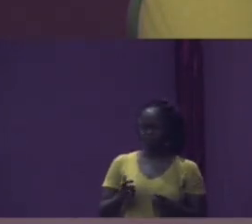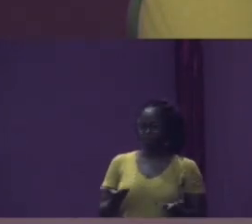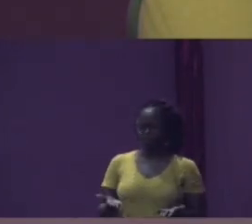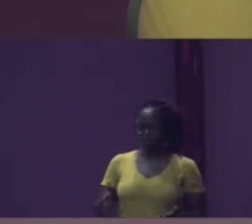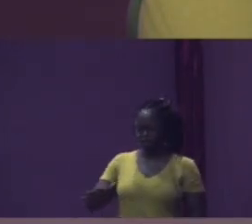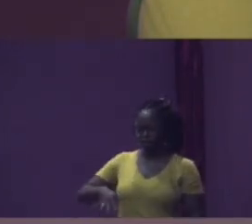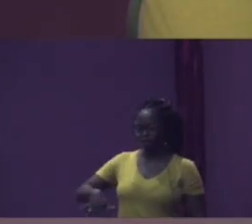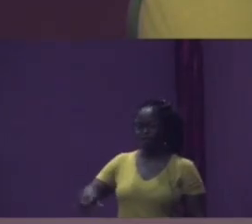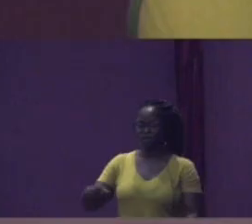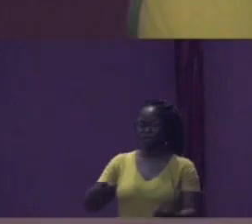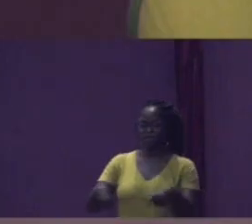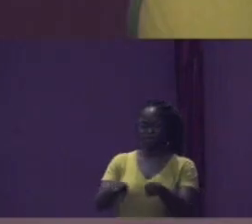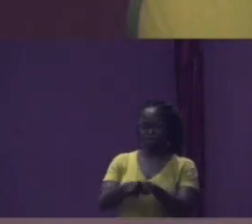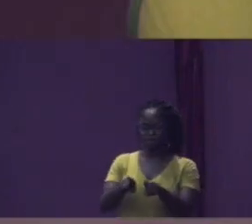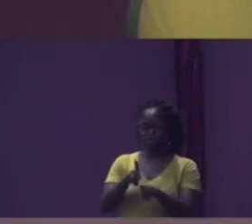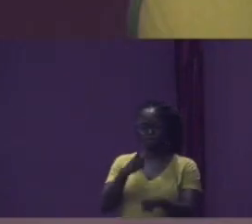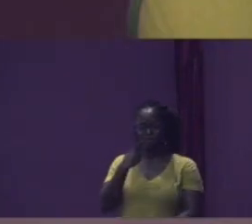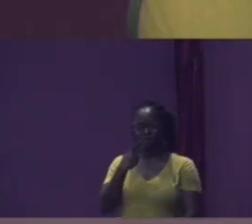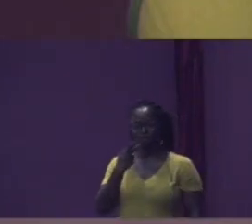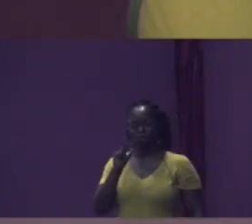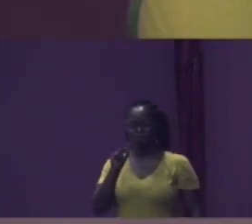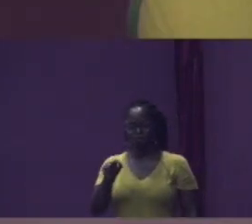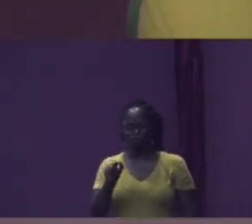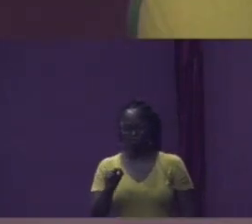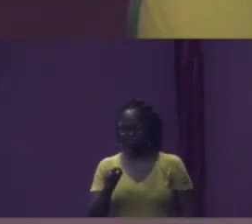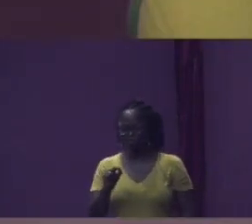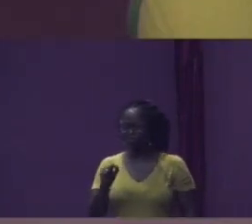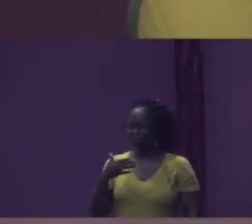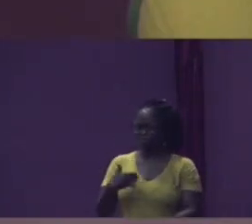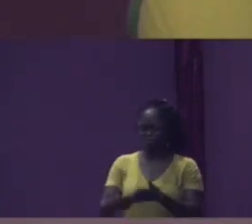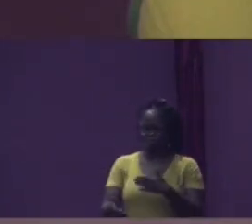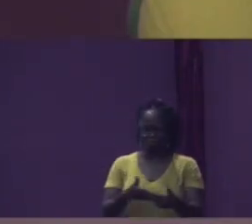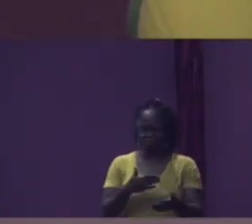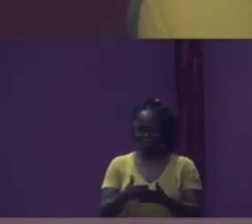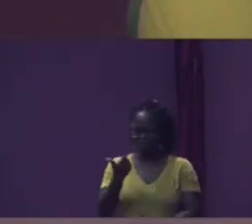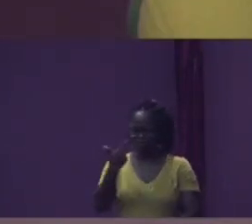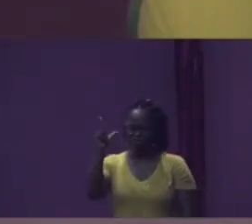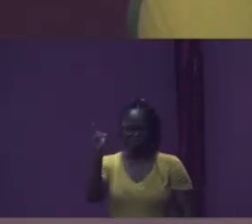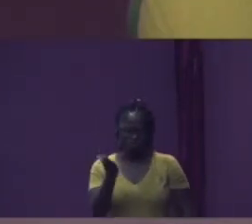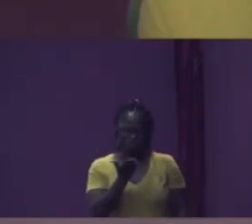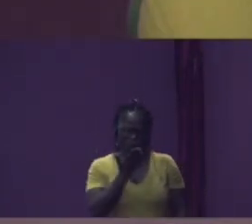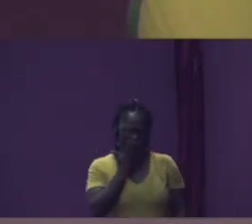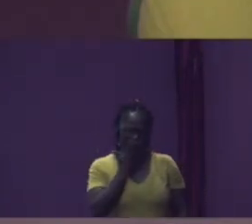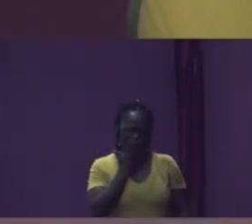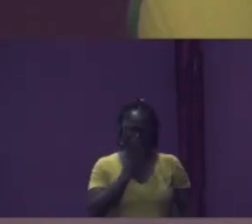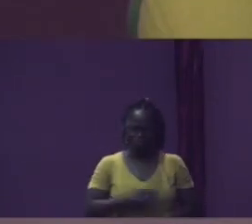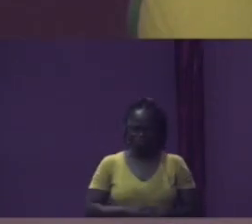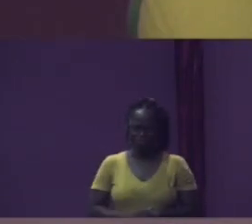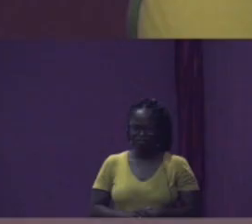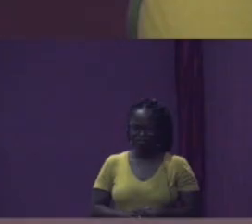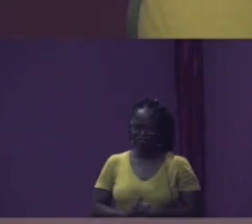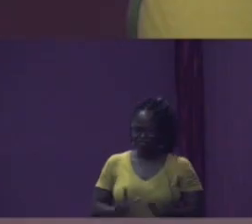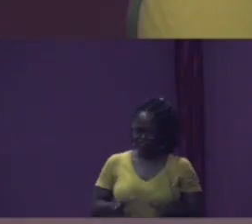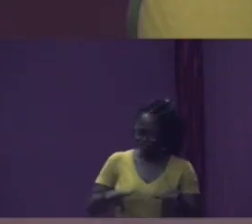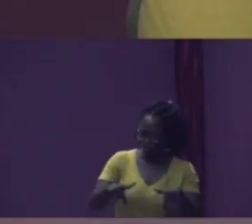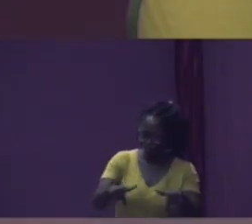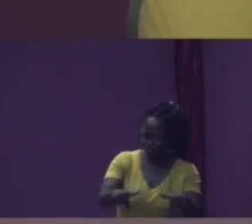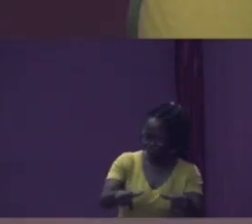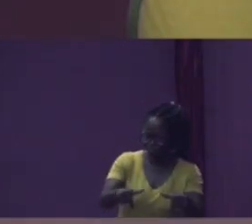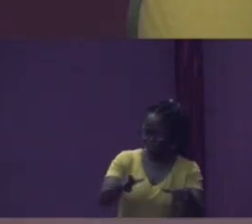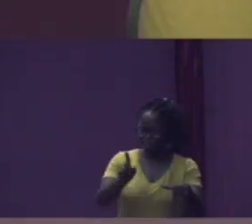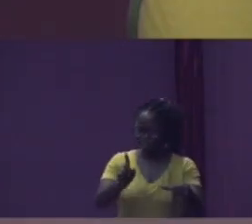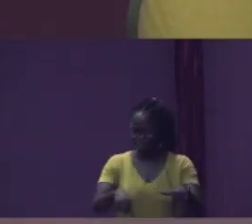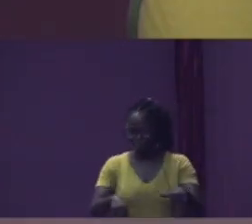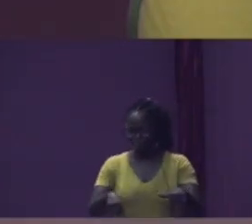medicine. They do discourage delivery in the home, all the rest of it. But there is a certain respect